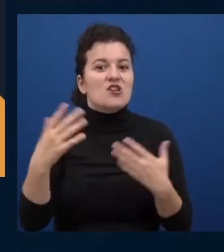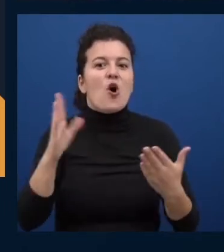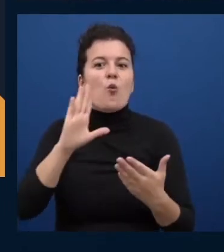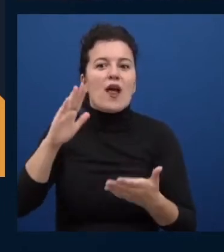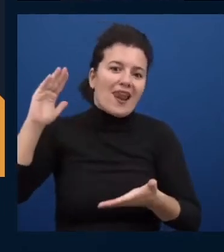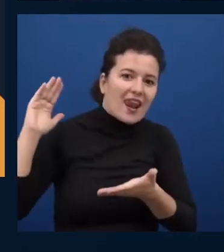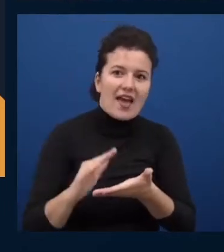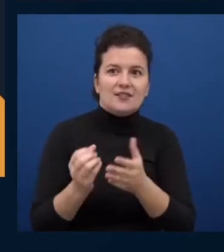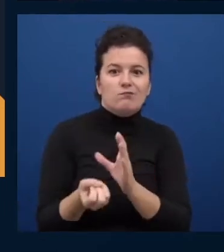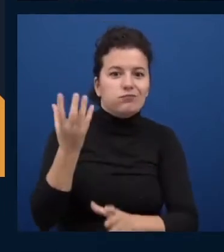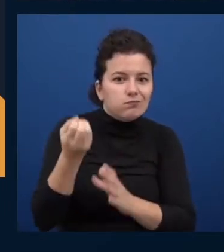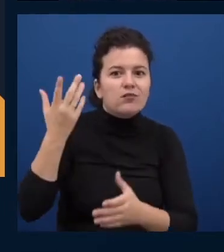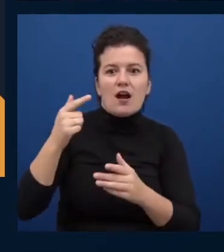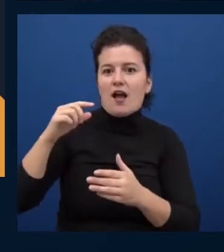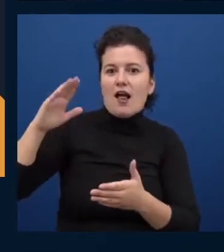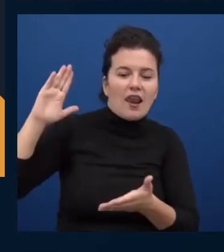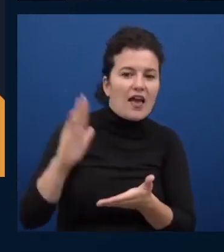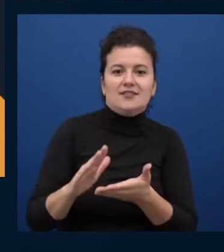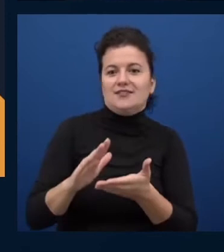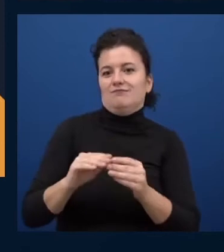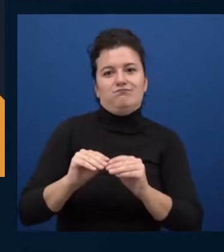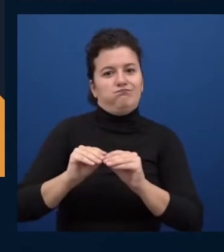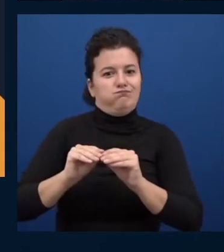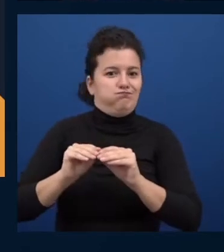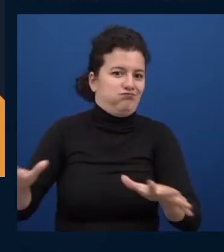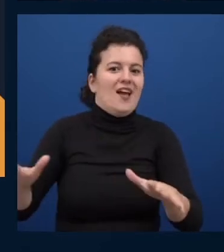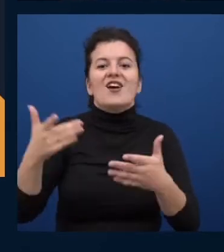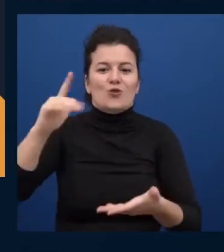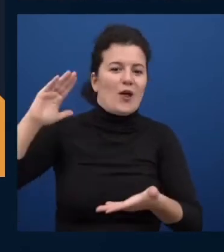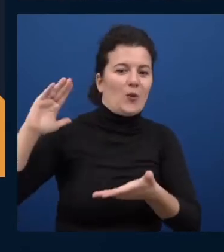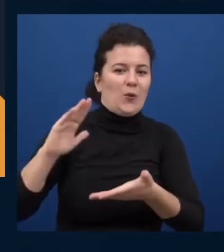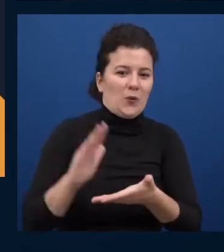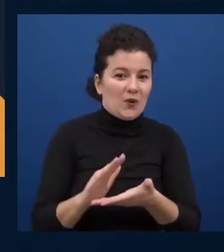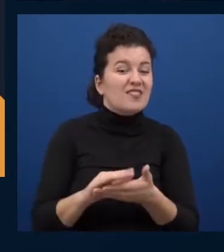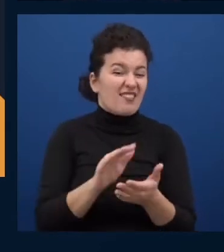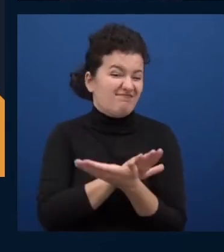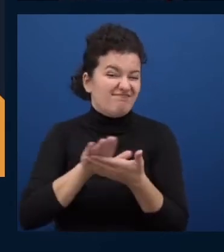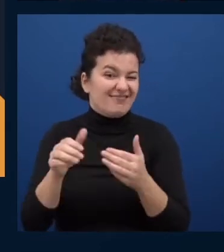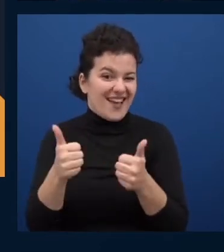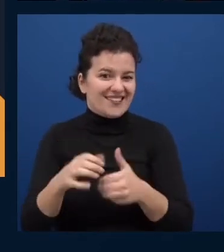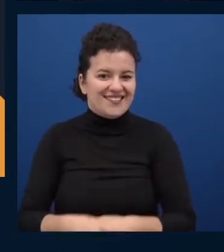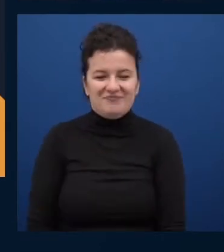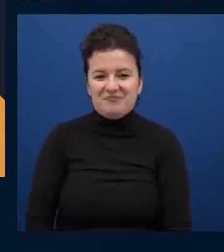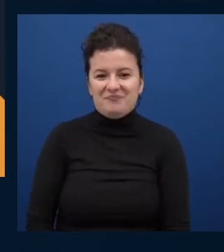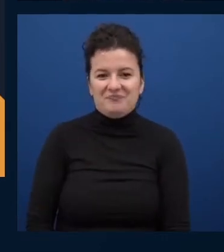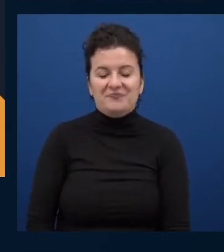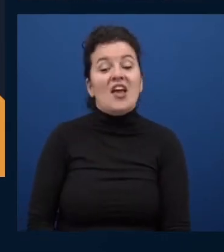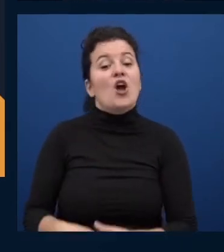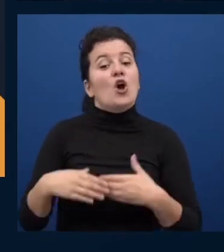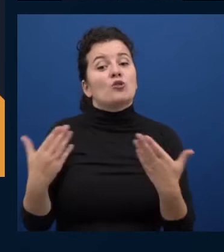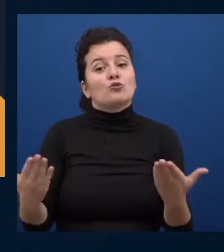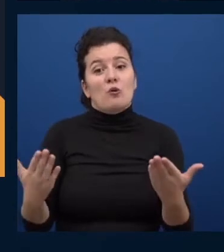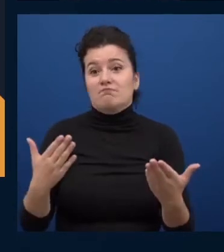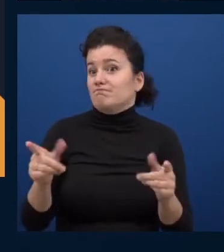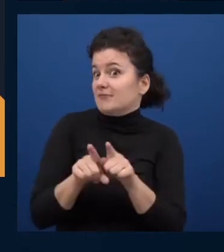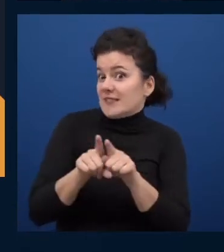have a better performance where we run Umbraco. So that's really nice as well. And of course, we look forward to welcoming lots of